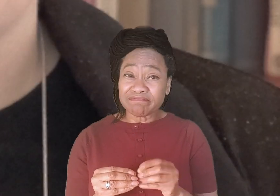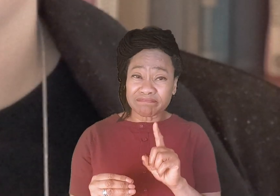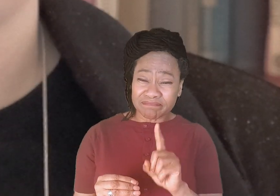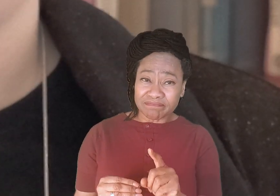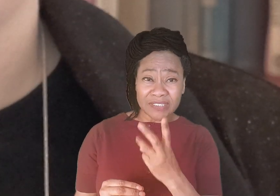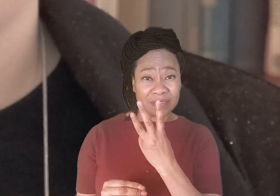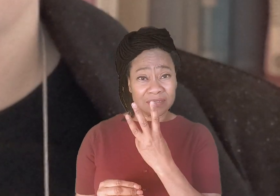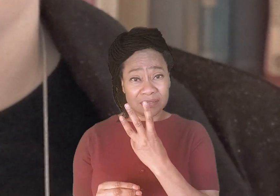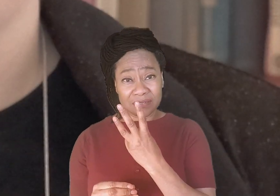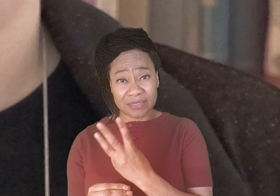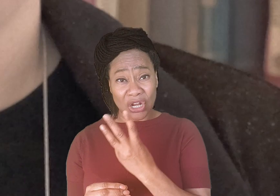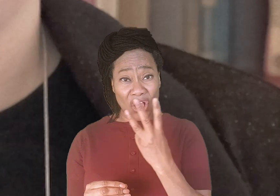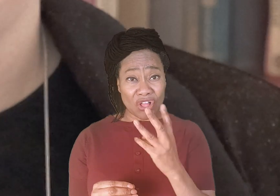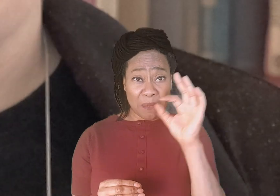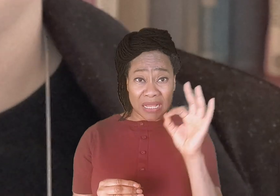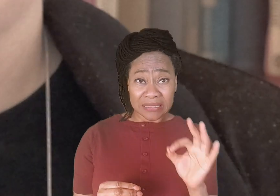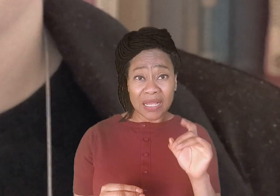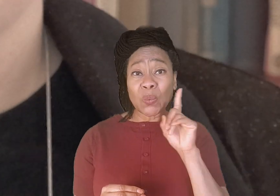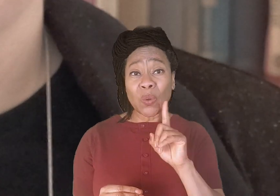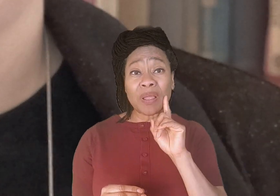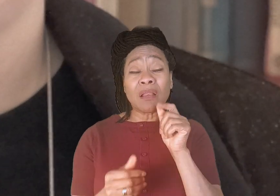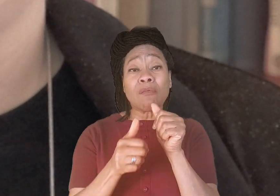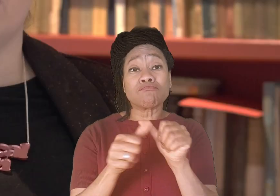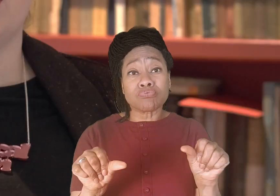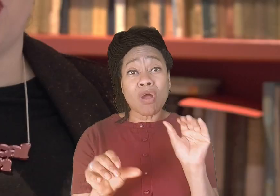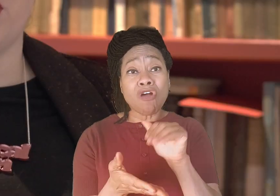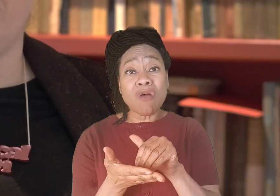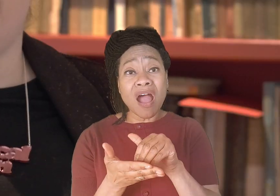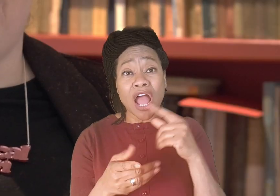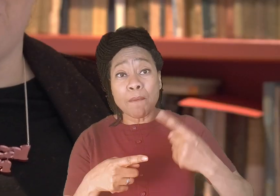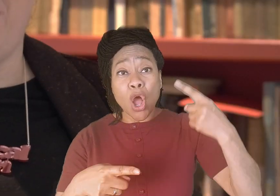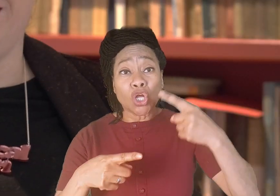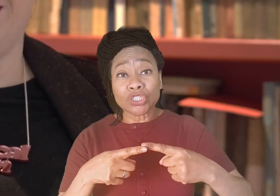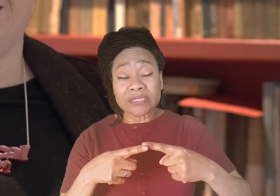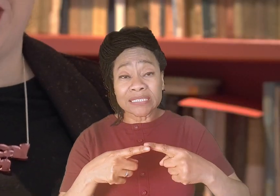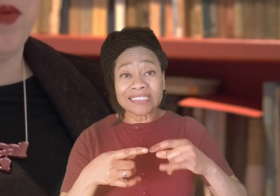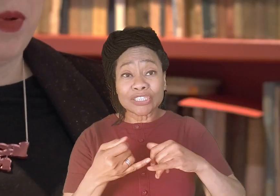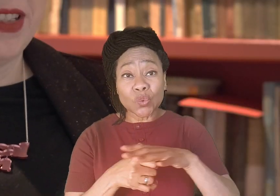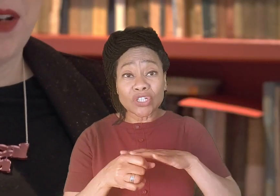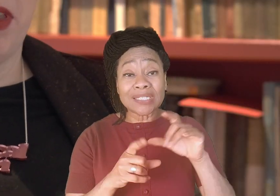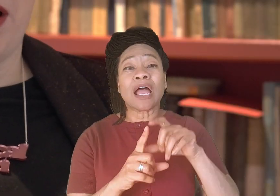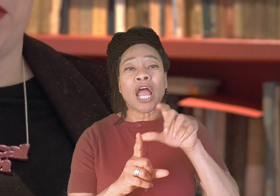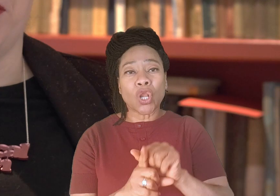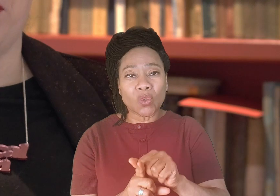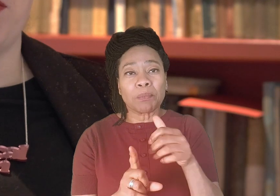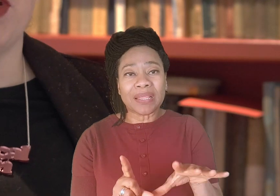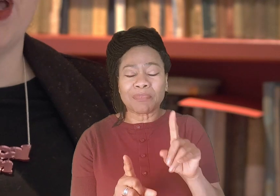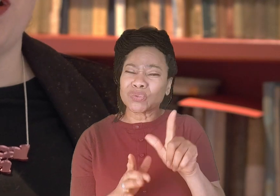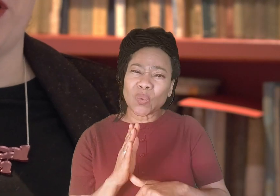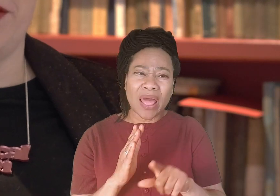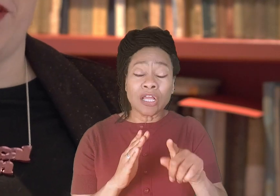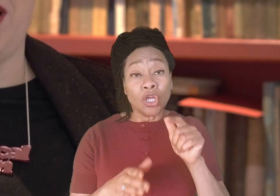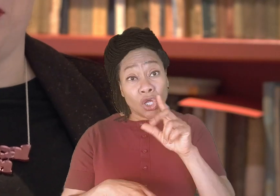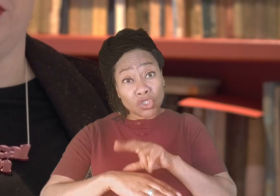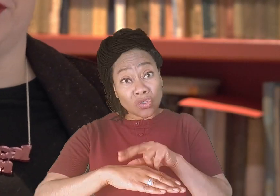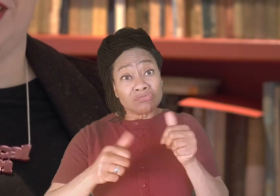it's just too late. Doctors are great. We'd be dead without them, but they're